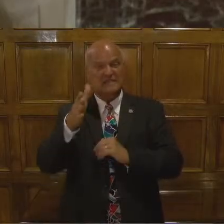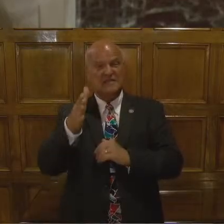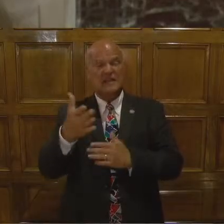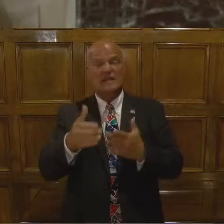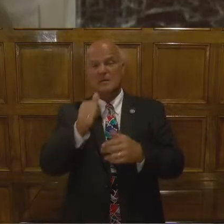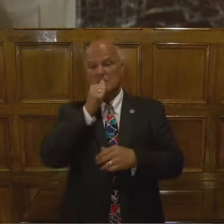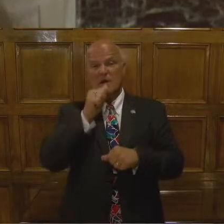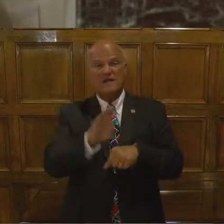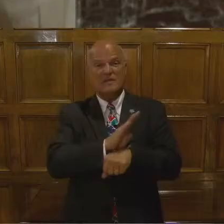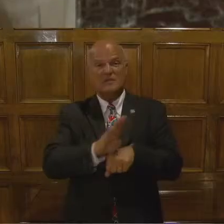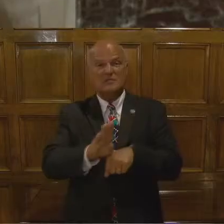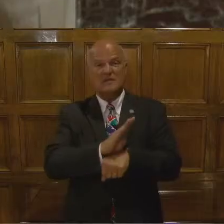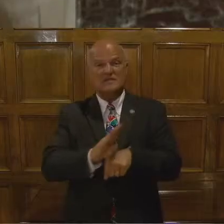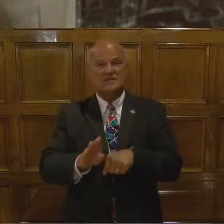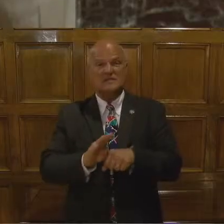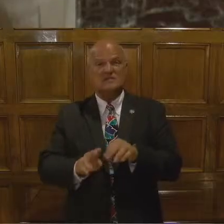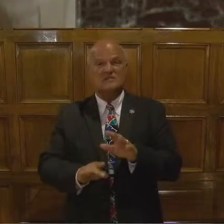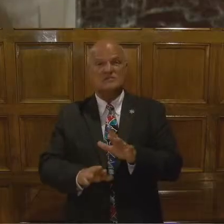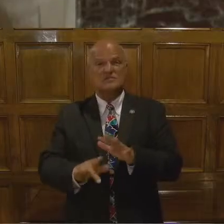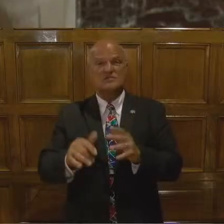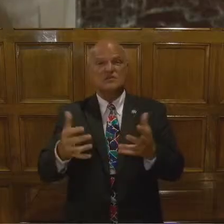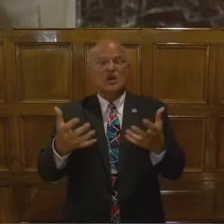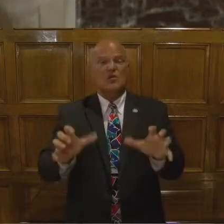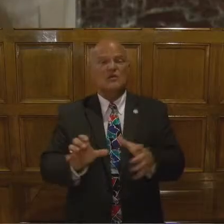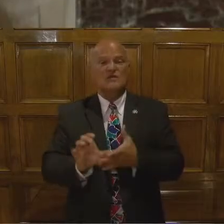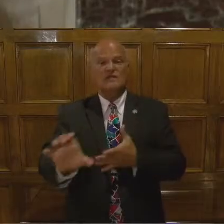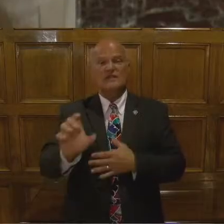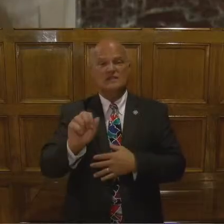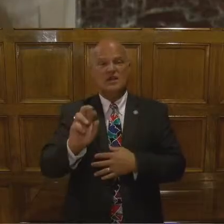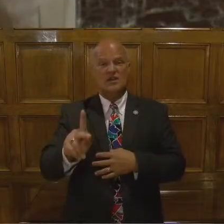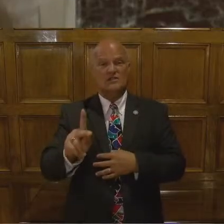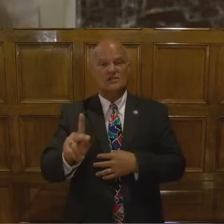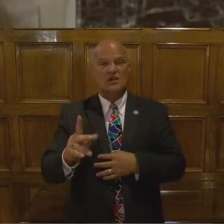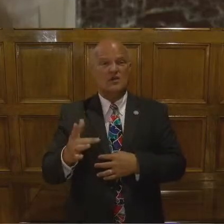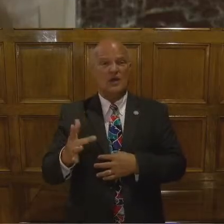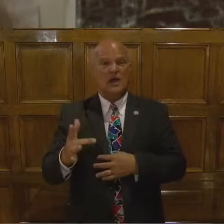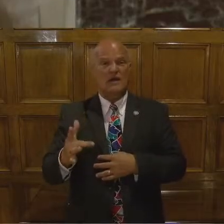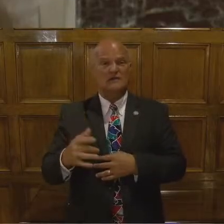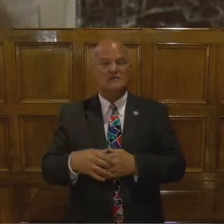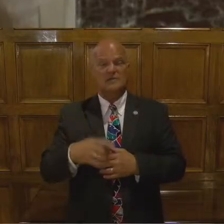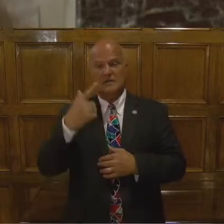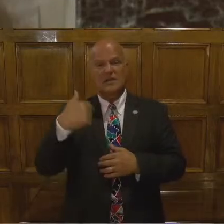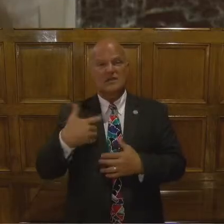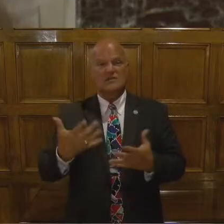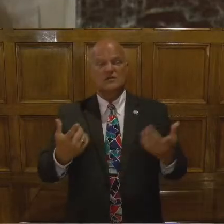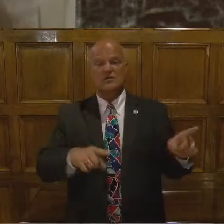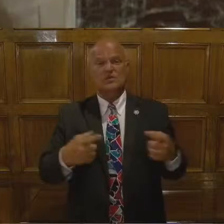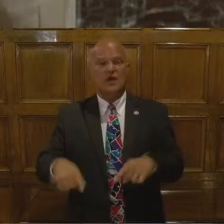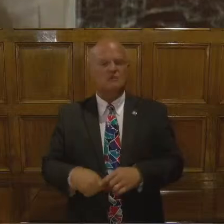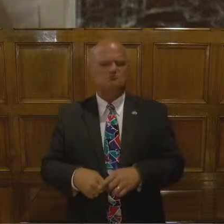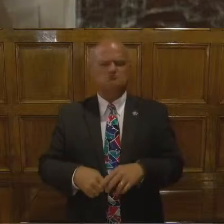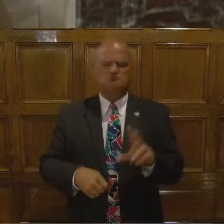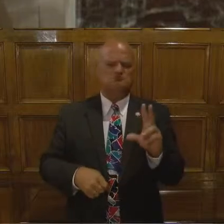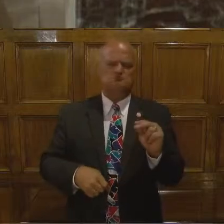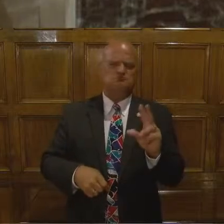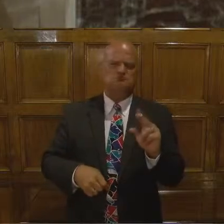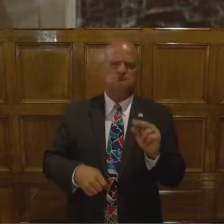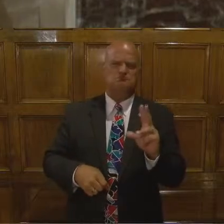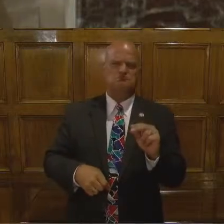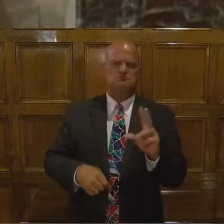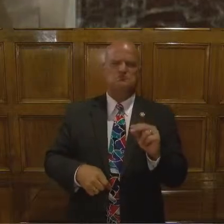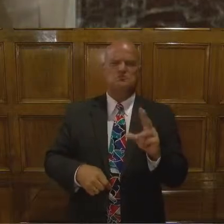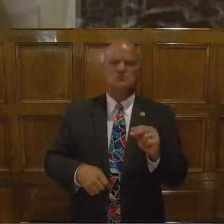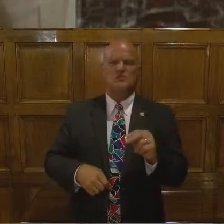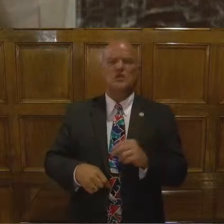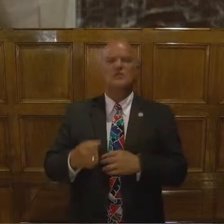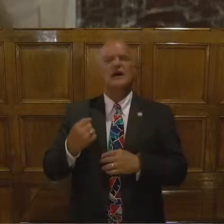private businesses not wanting to invest in Arkansas because of the anti-transgender laws here? I do not. And